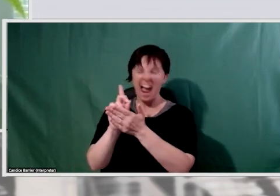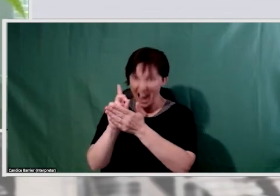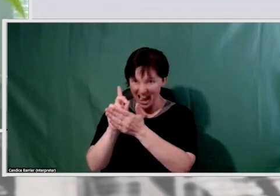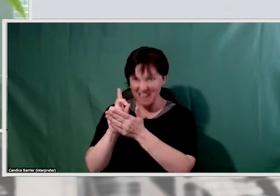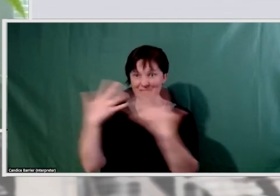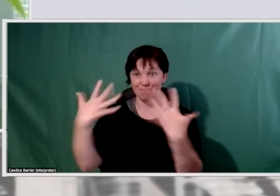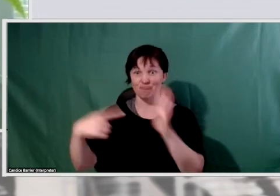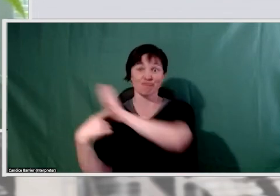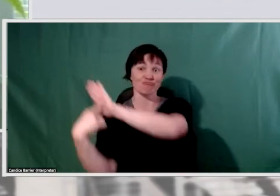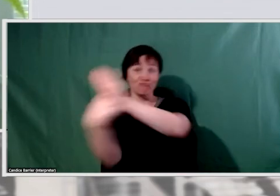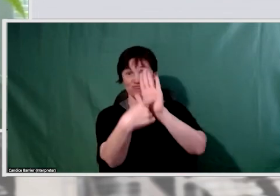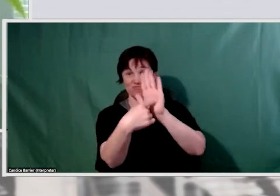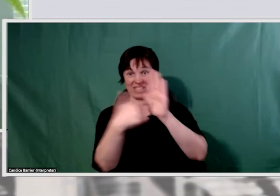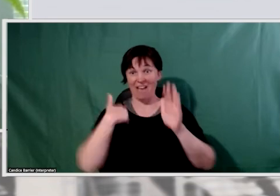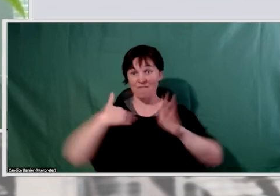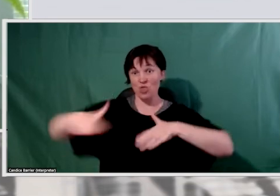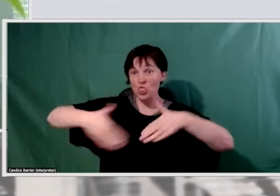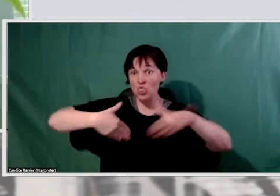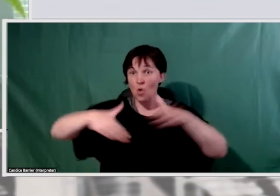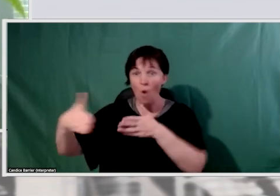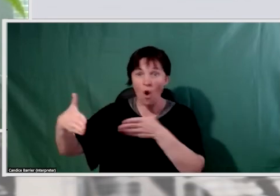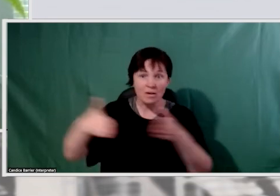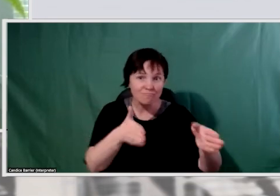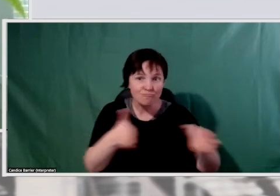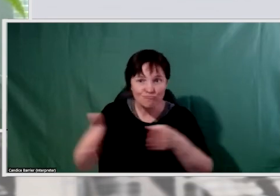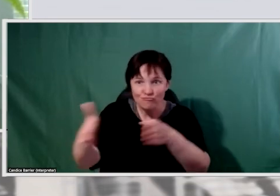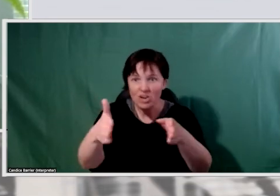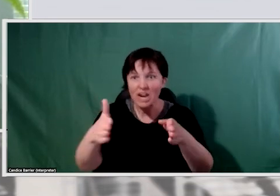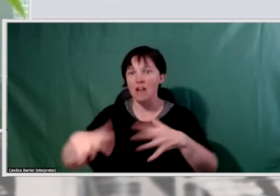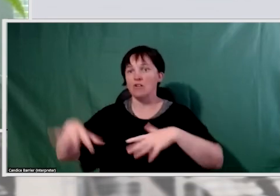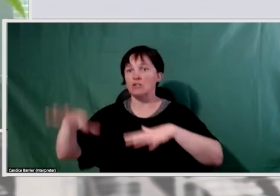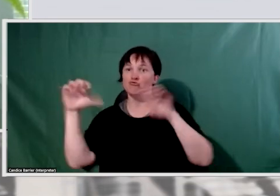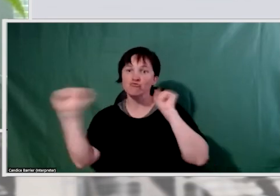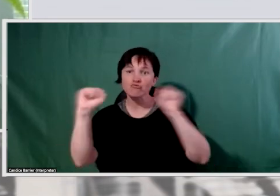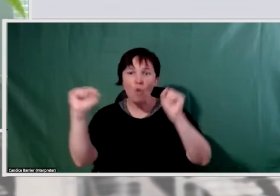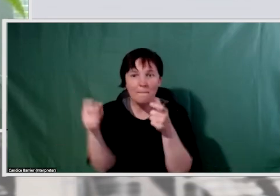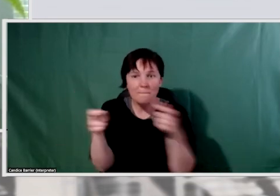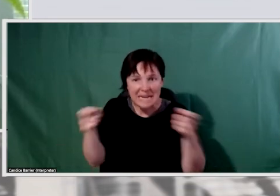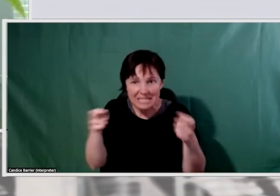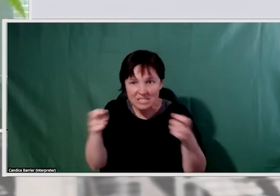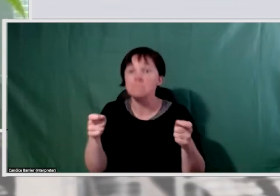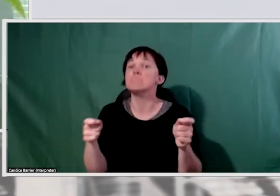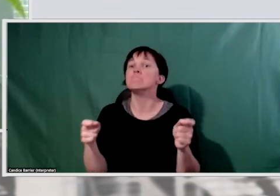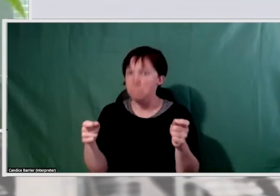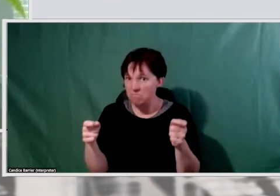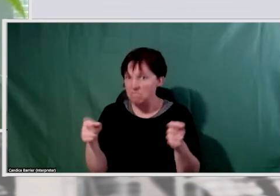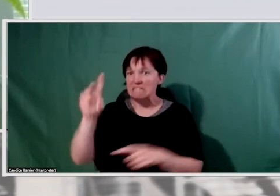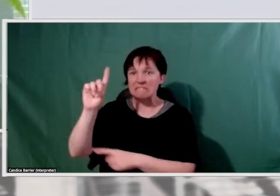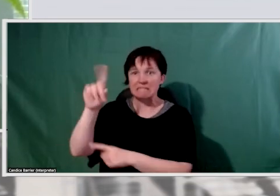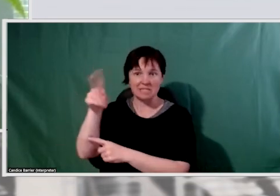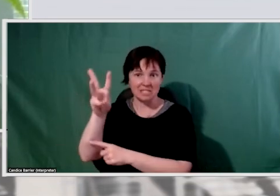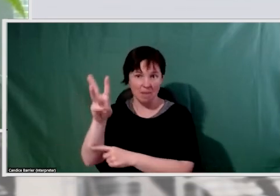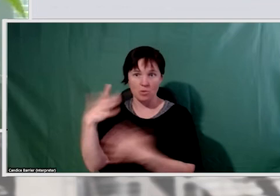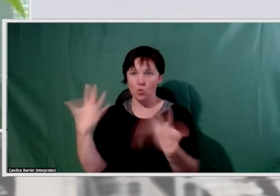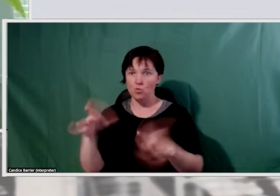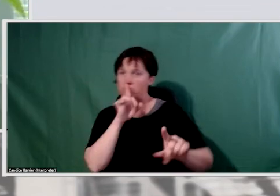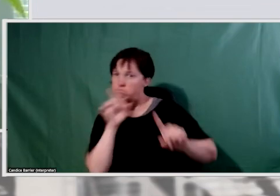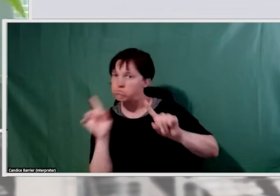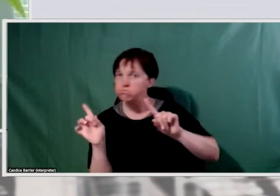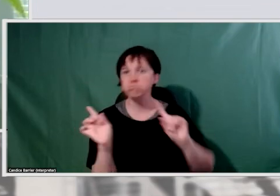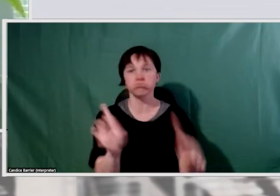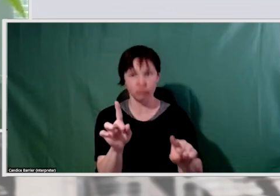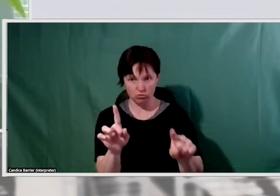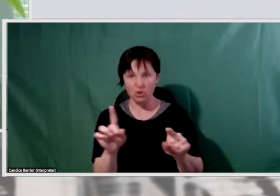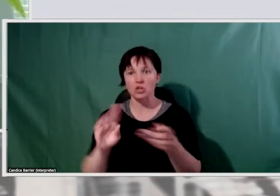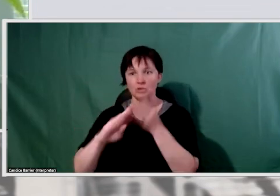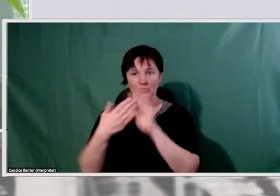that walking trail that also integrates stormwater management. I think DPW has done a great job of being responsive to community needs. So Carlos,